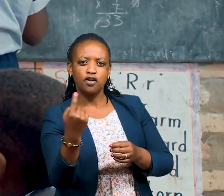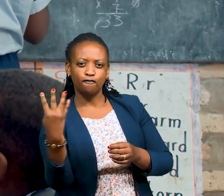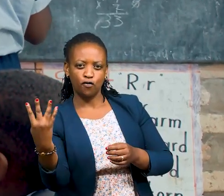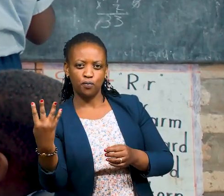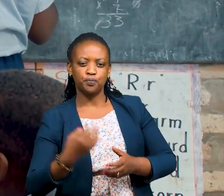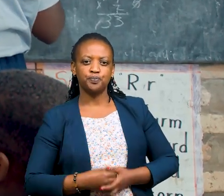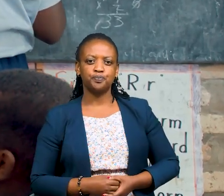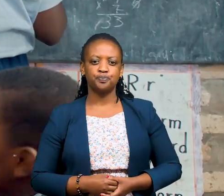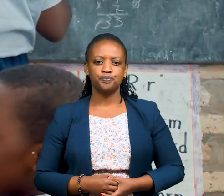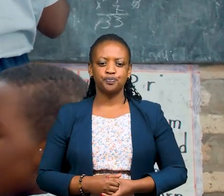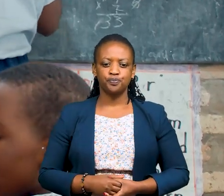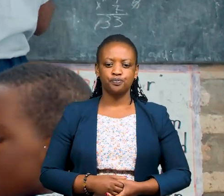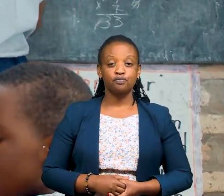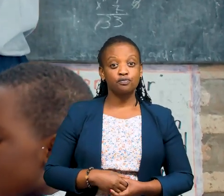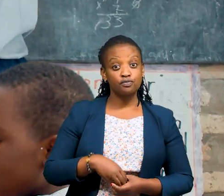3.14.